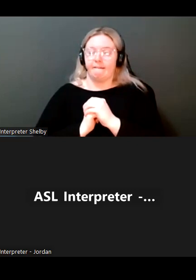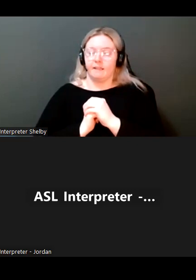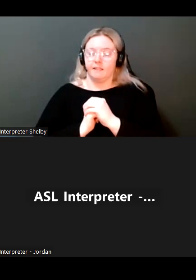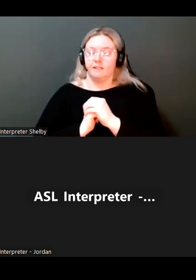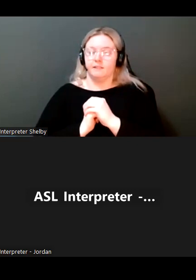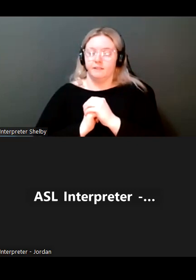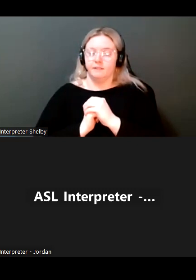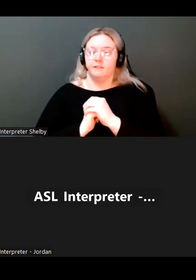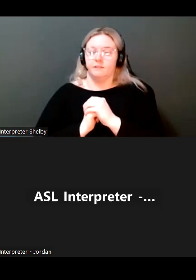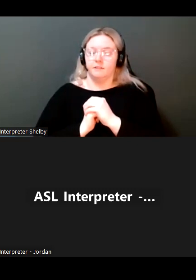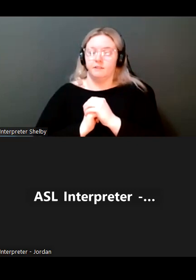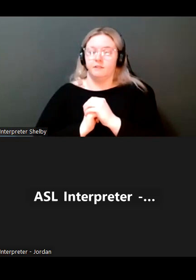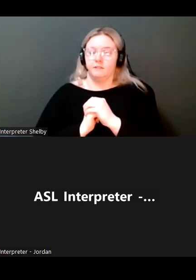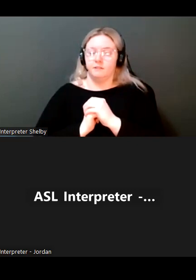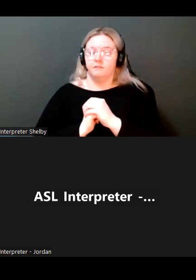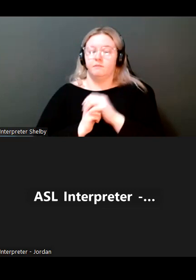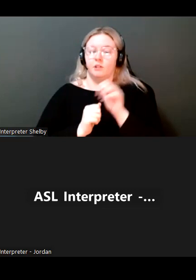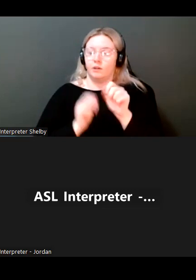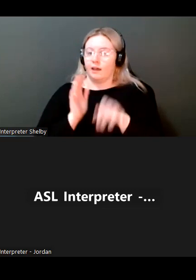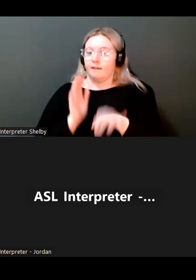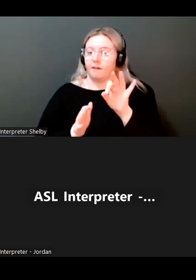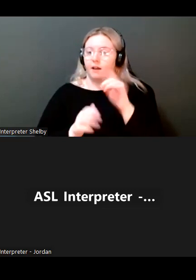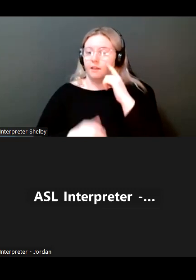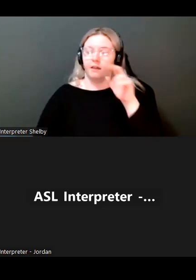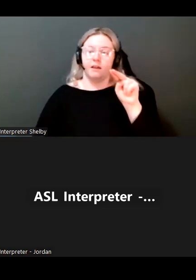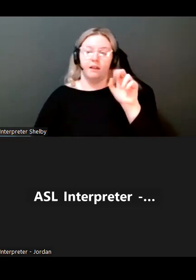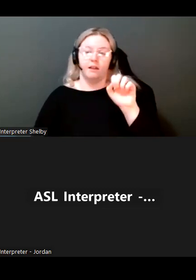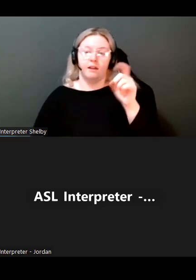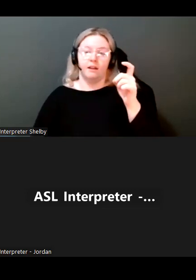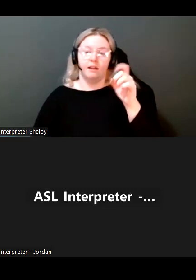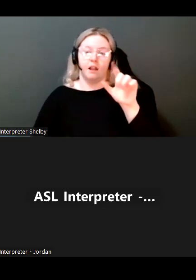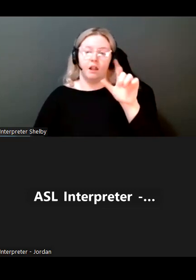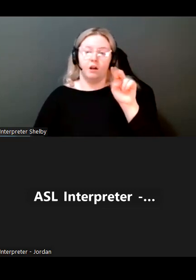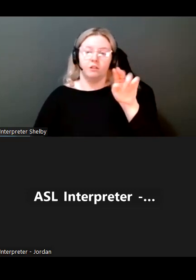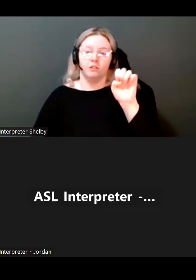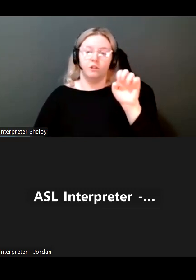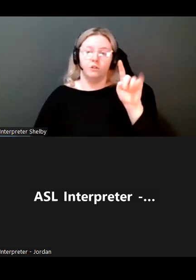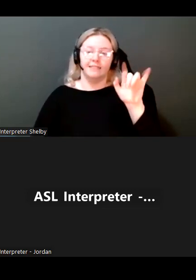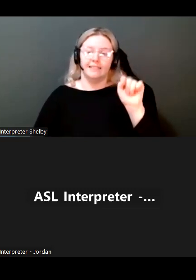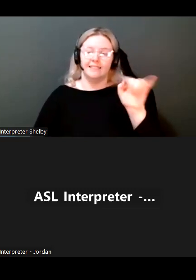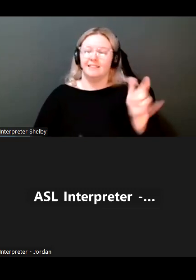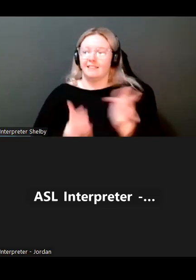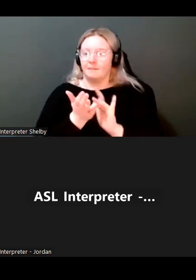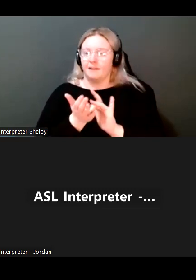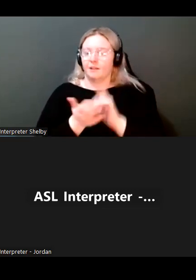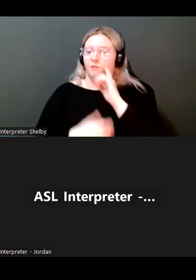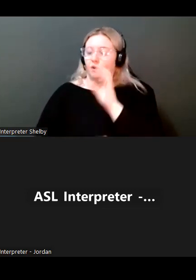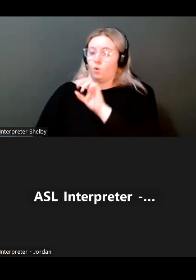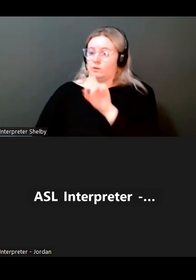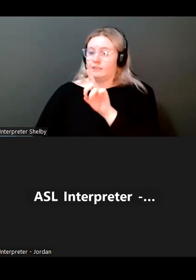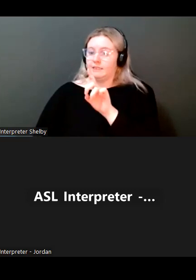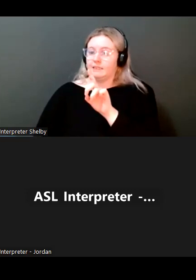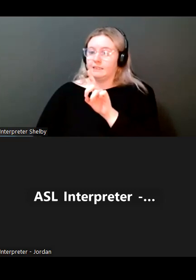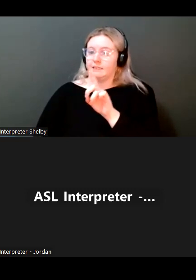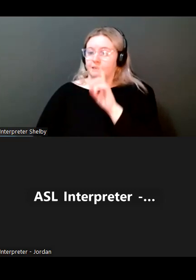how to get a naloxone kit. That would be the medication that's used to reverse opioid overdose. We're